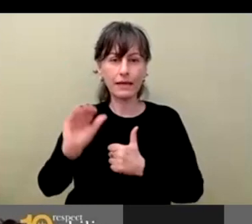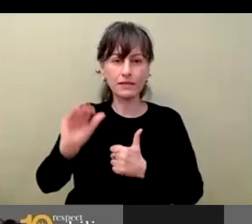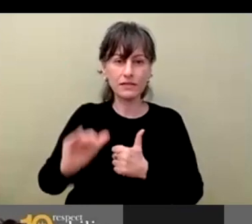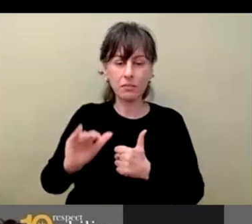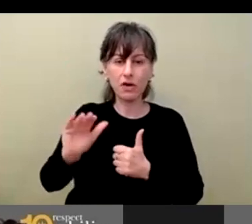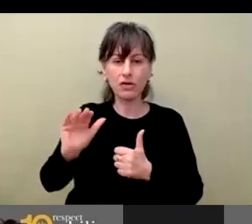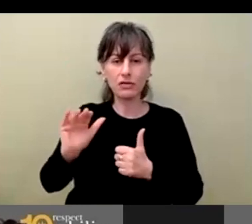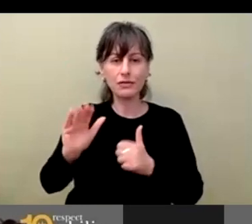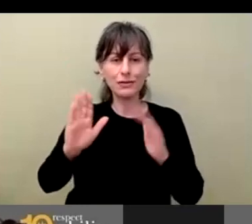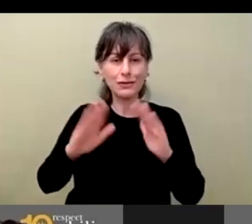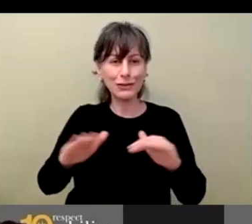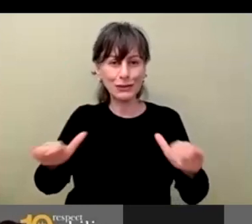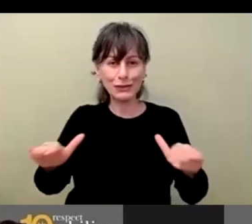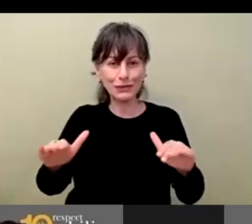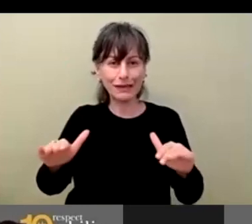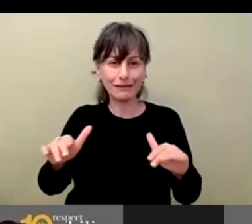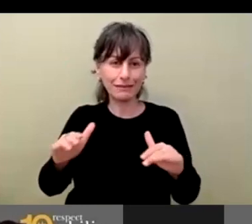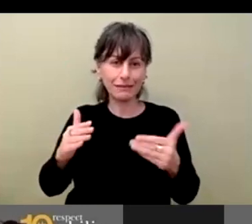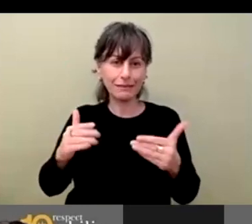males.